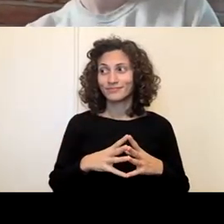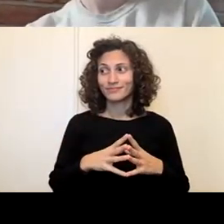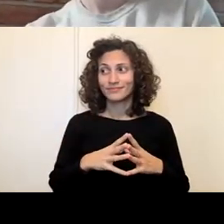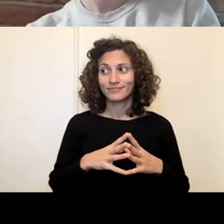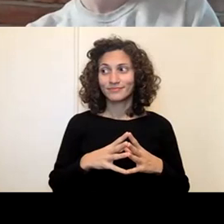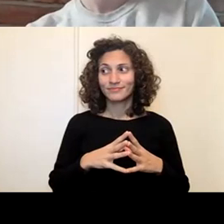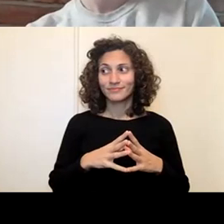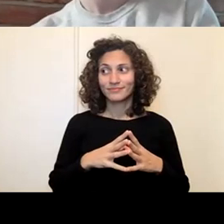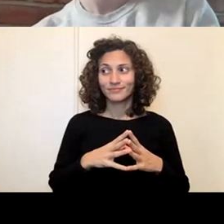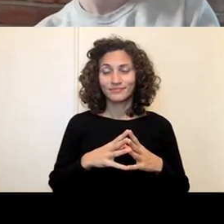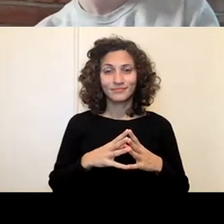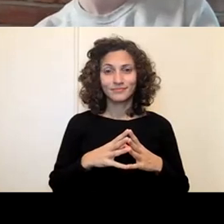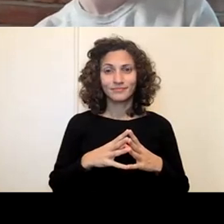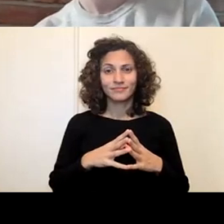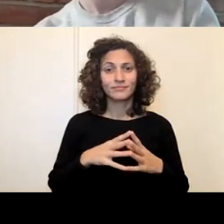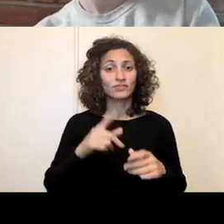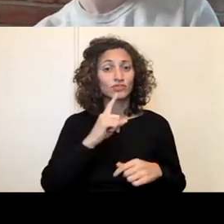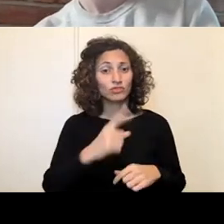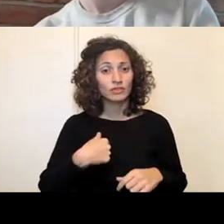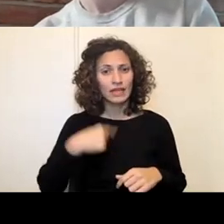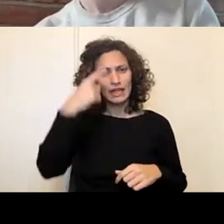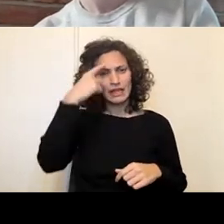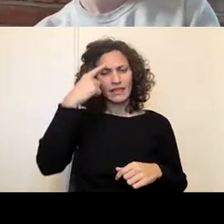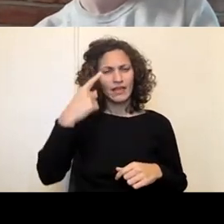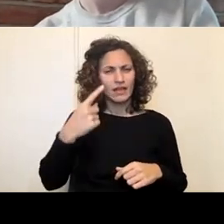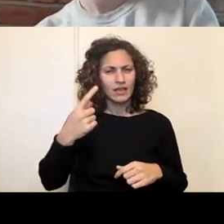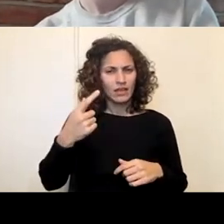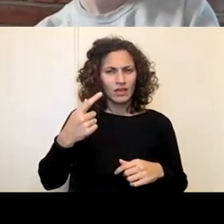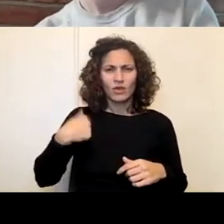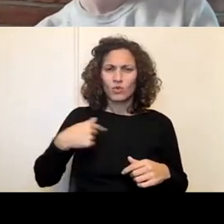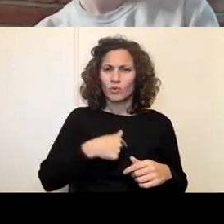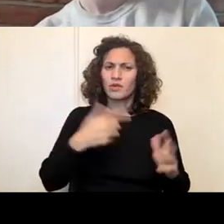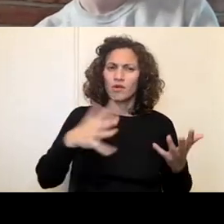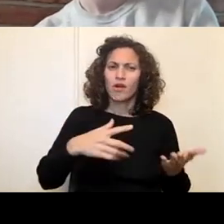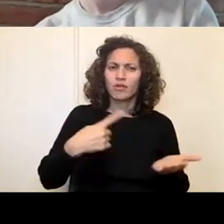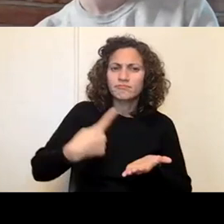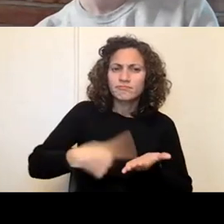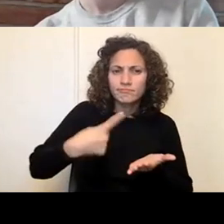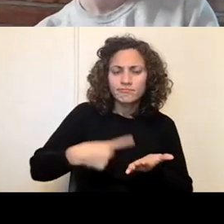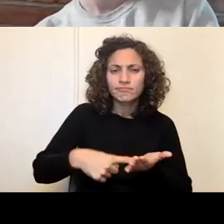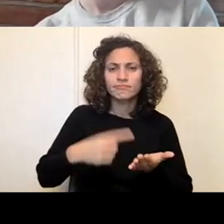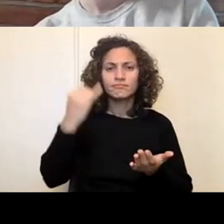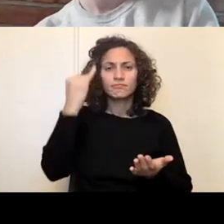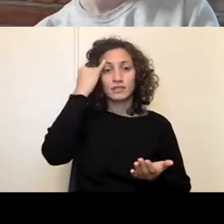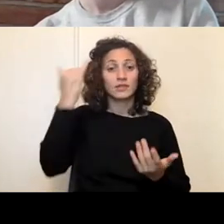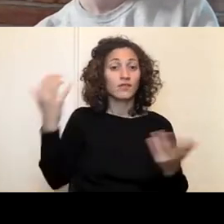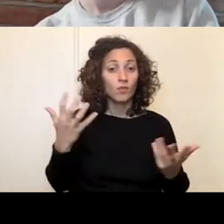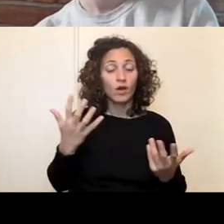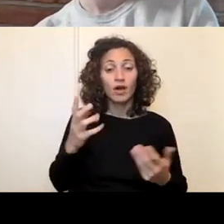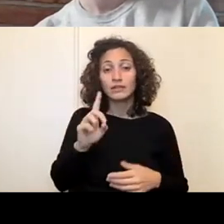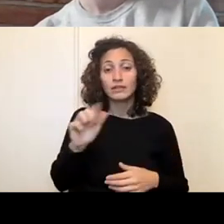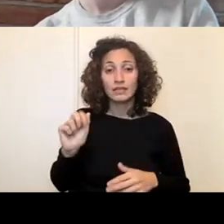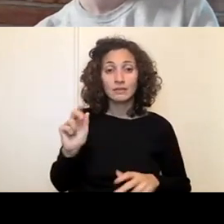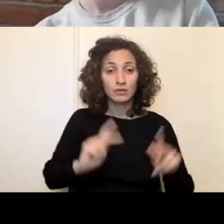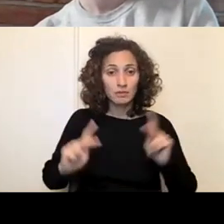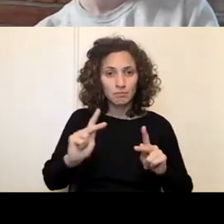Sure. I think we've touched on this a bit, of just the idea that disabled folks are sexual